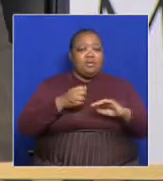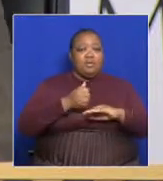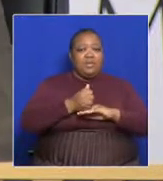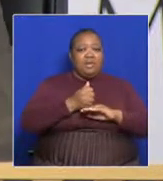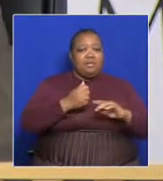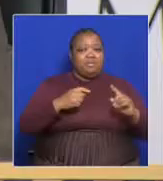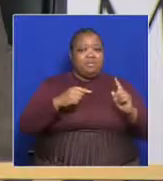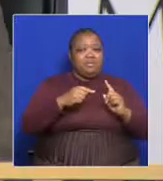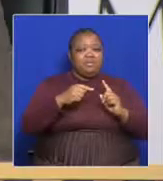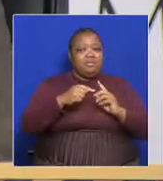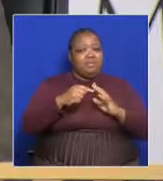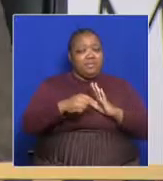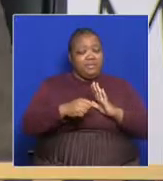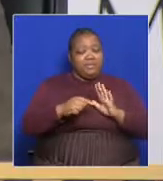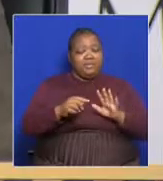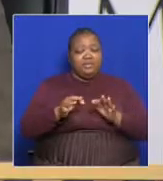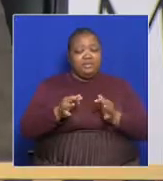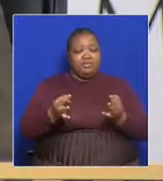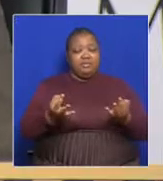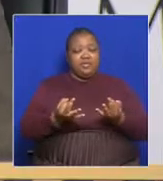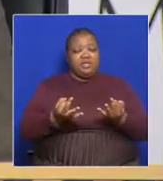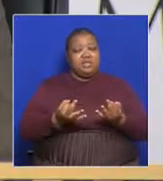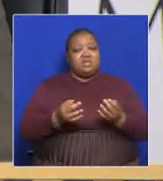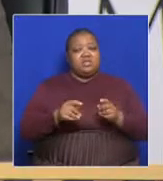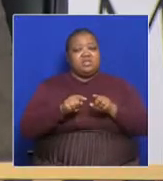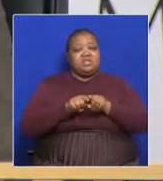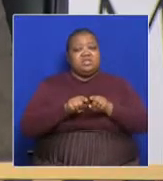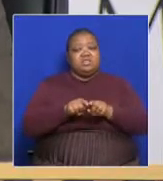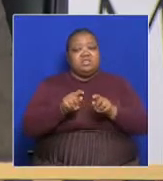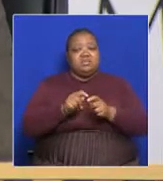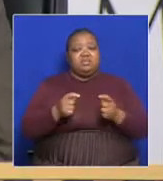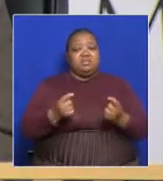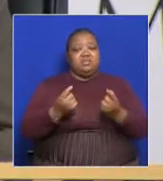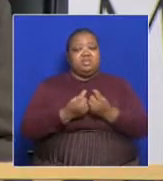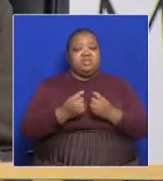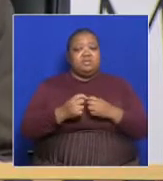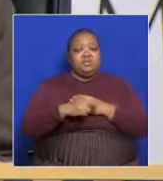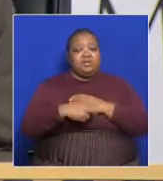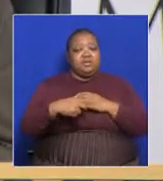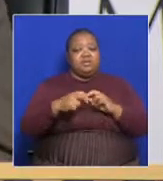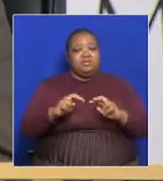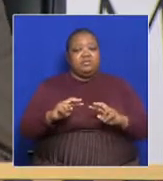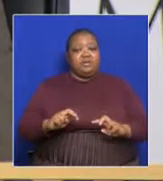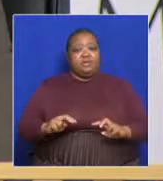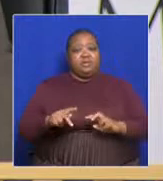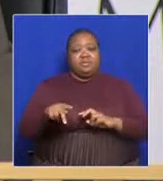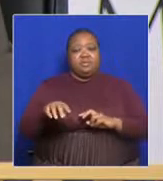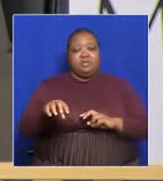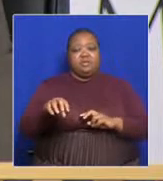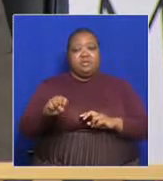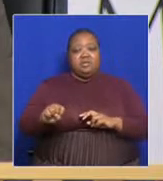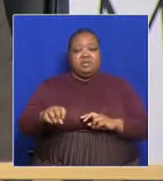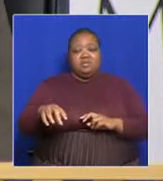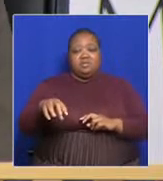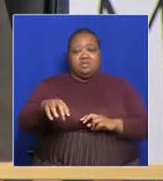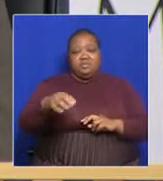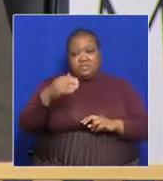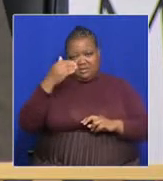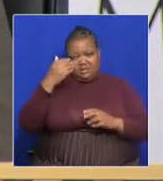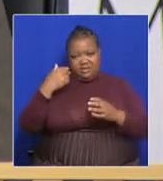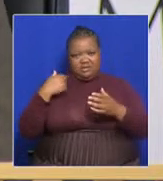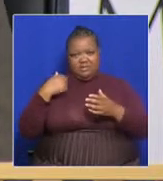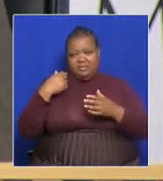same team investigating the theft of drugs from Port Shepstone are very familiar with. They've seen it, they have it. So you go